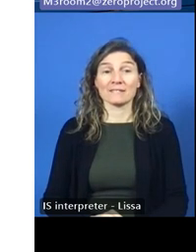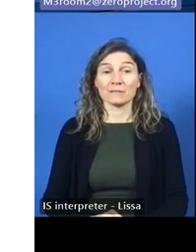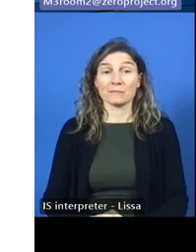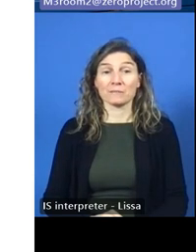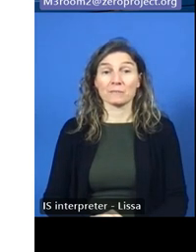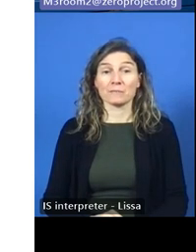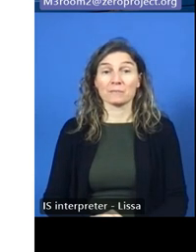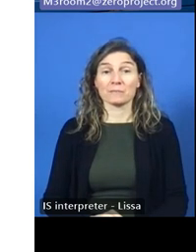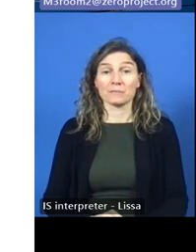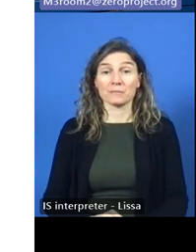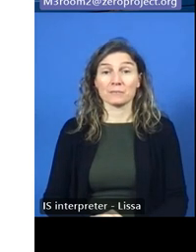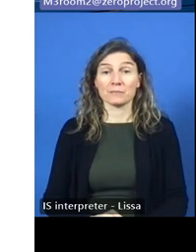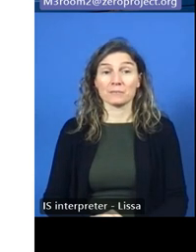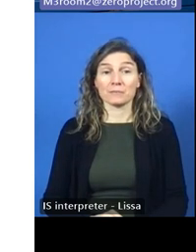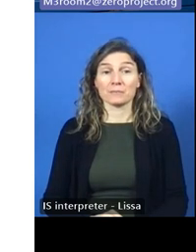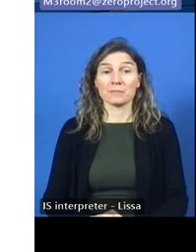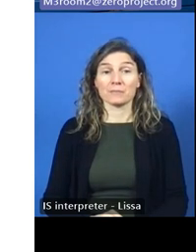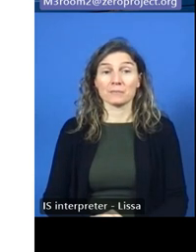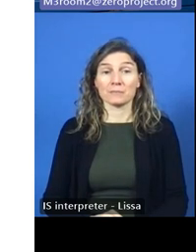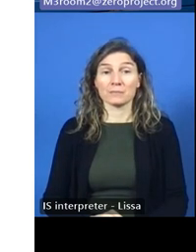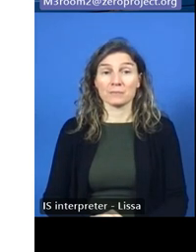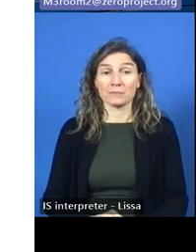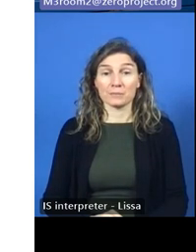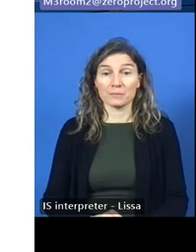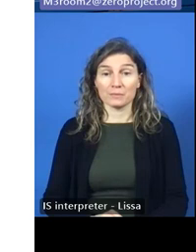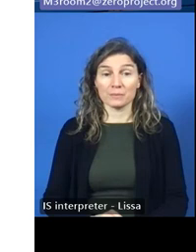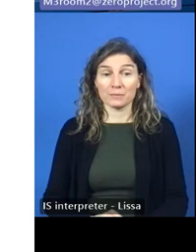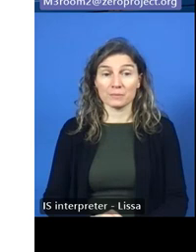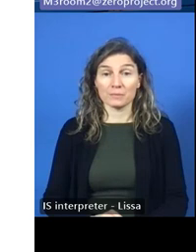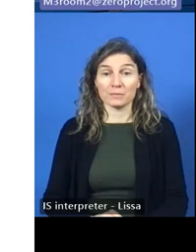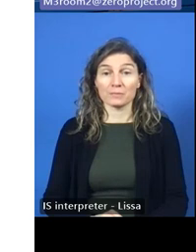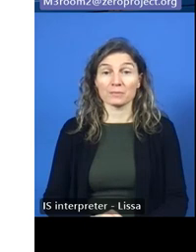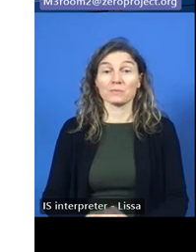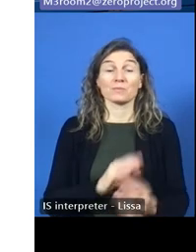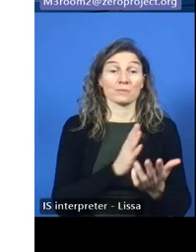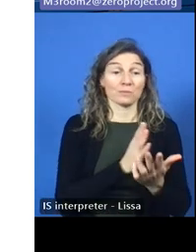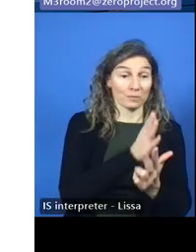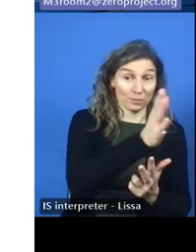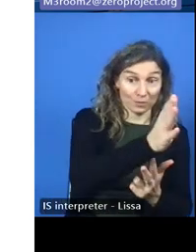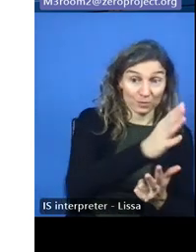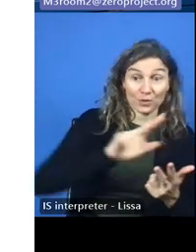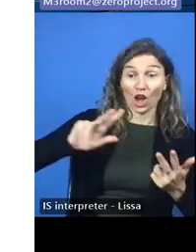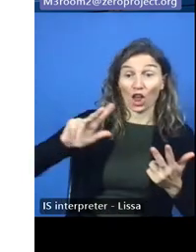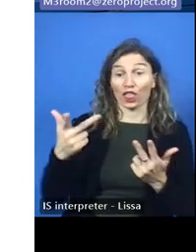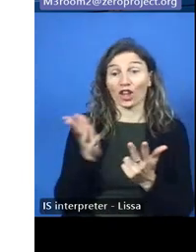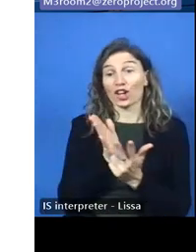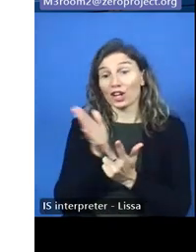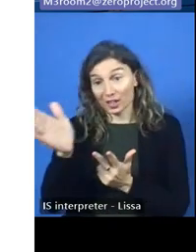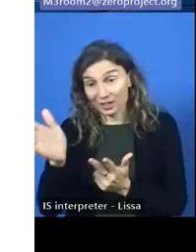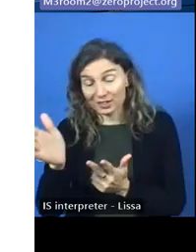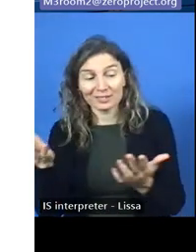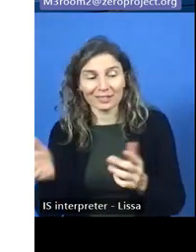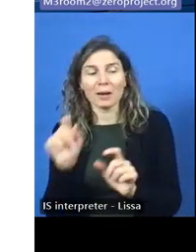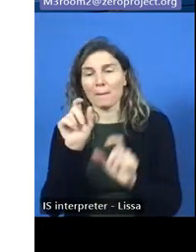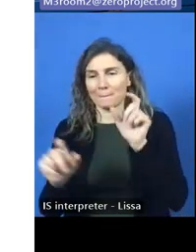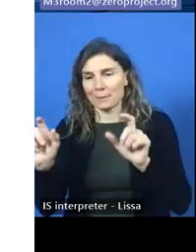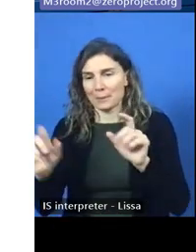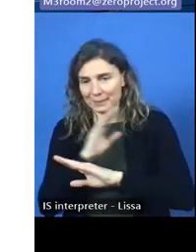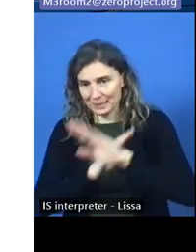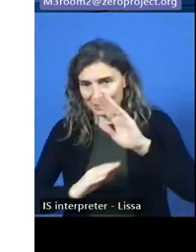sus comunidades. And the third line of work they have is, of course, people with disabilities. They work